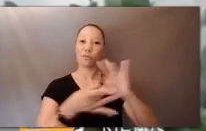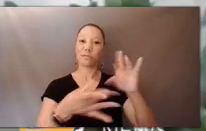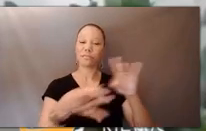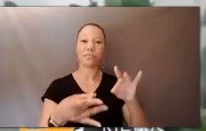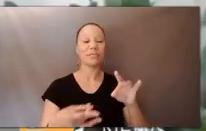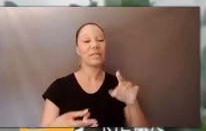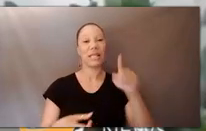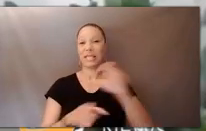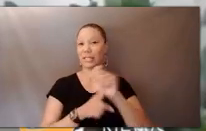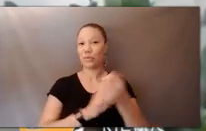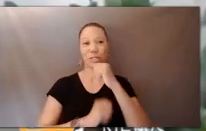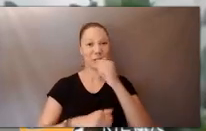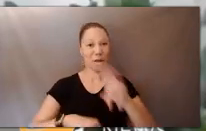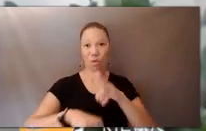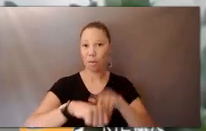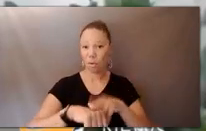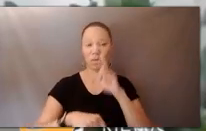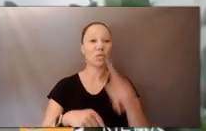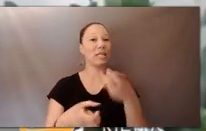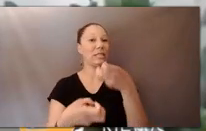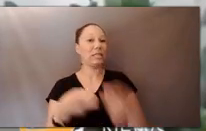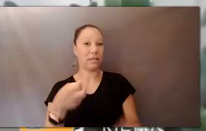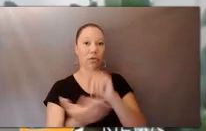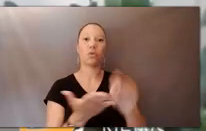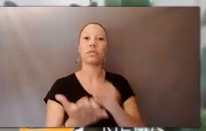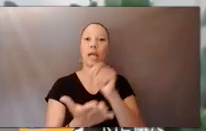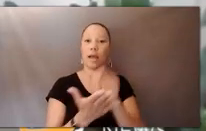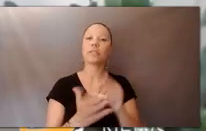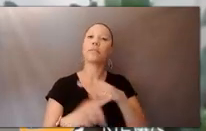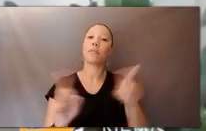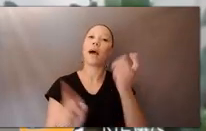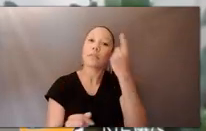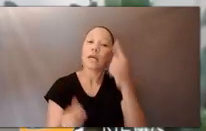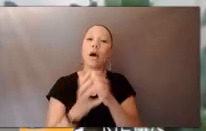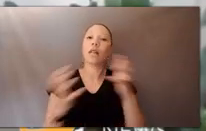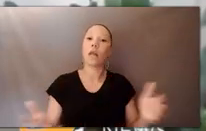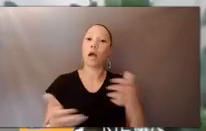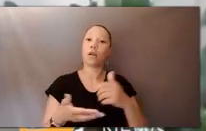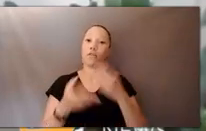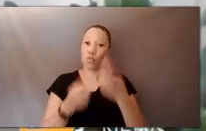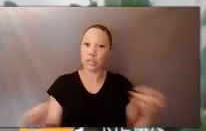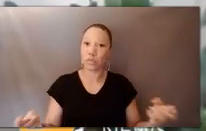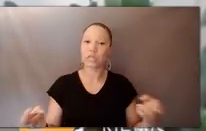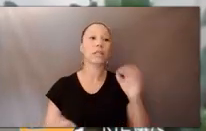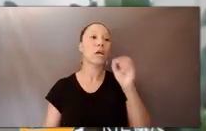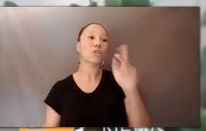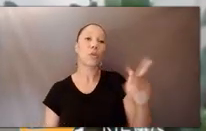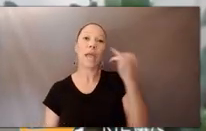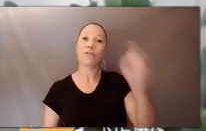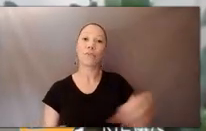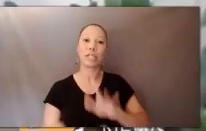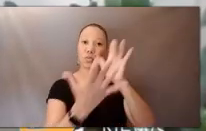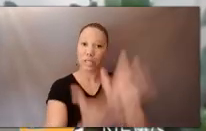normal, and these are difficult times, and there are lots of resources, and it's okay if you need to reach out. Please do